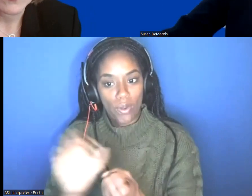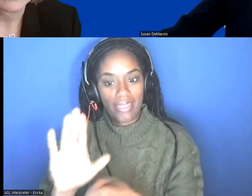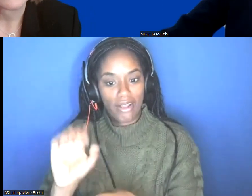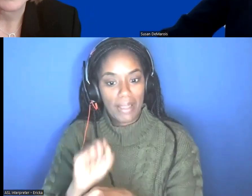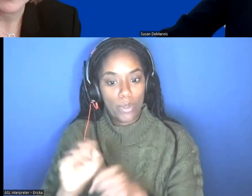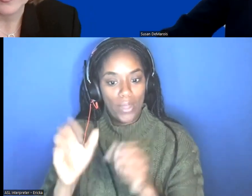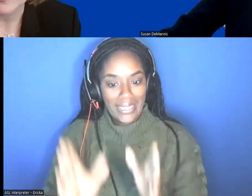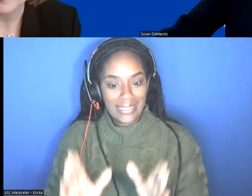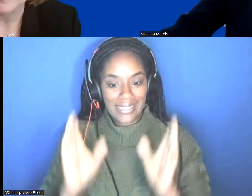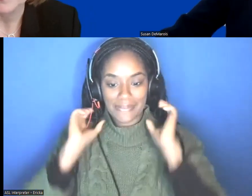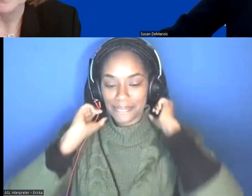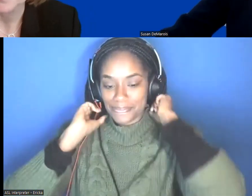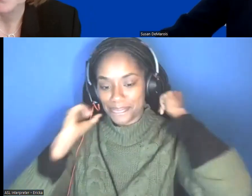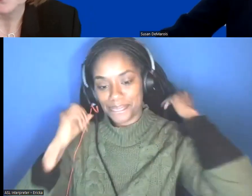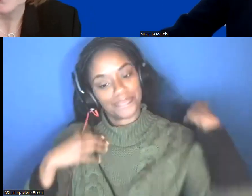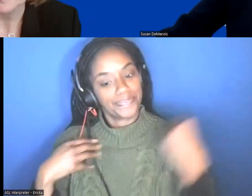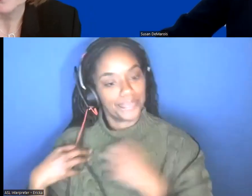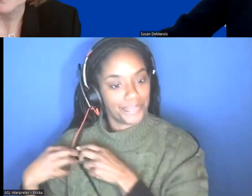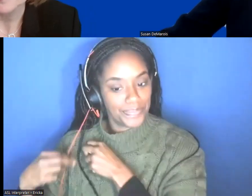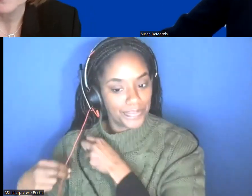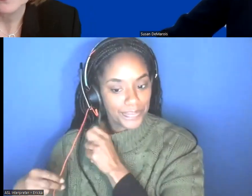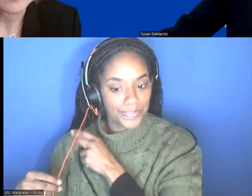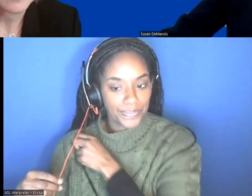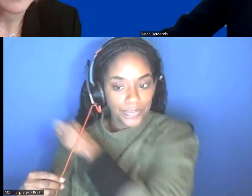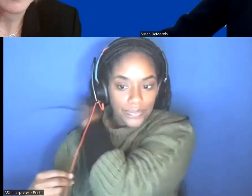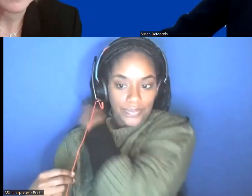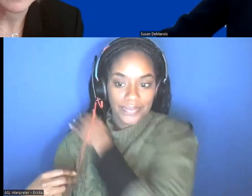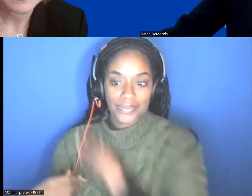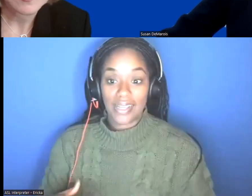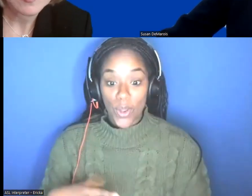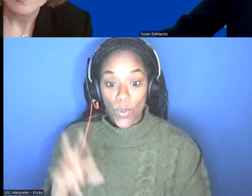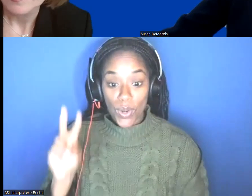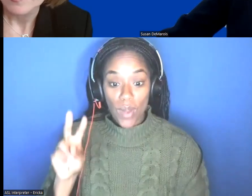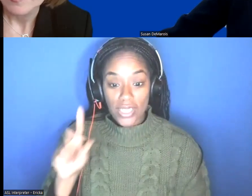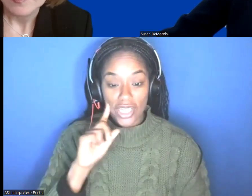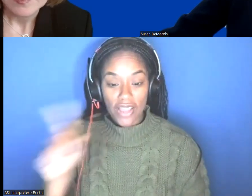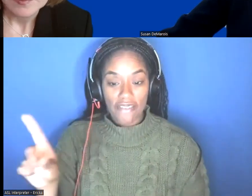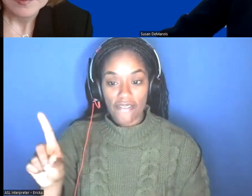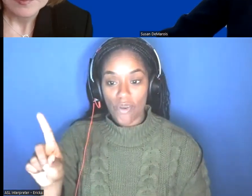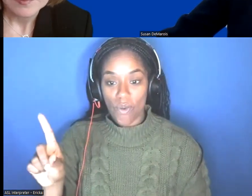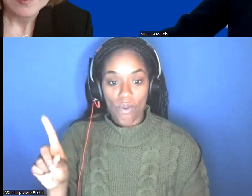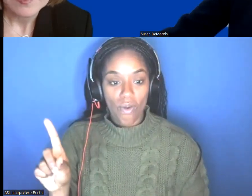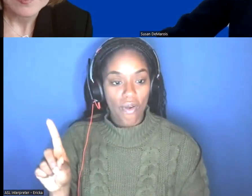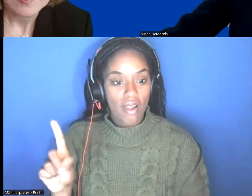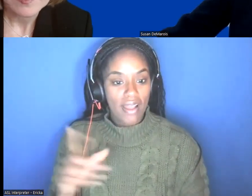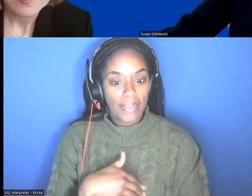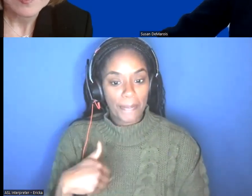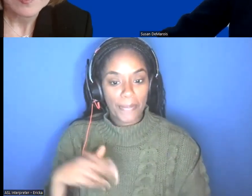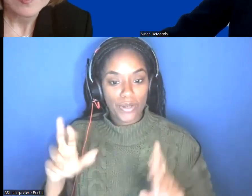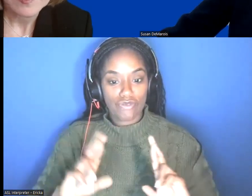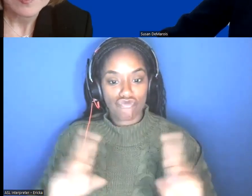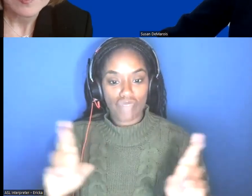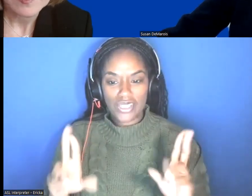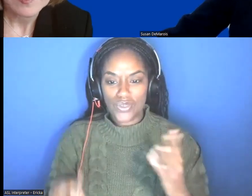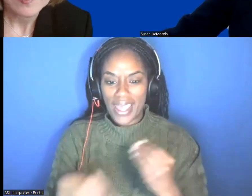employees. Absolutely. And we're watching for the assembly member ready to add her